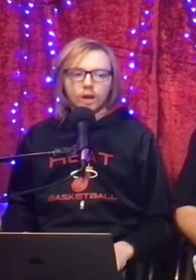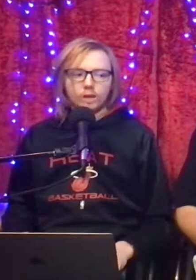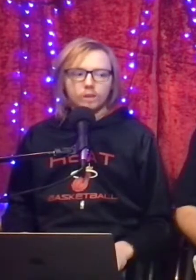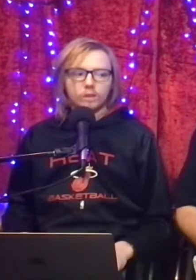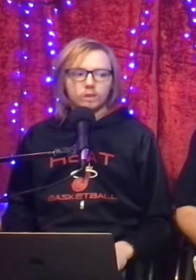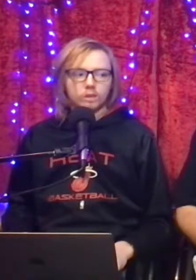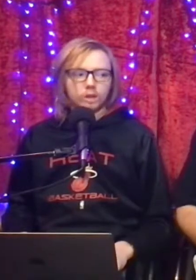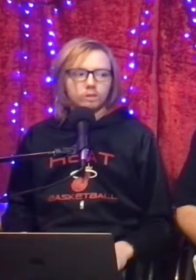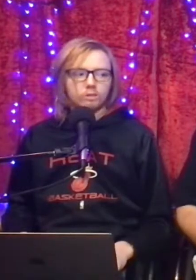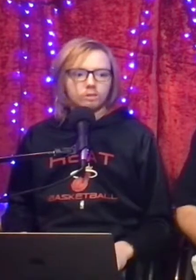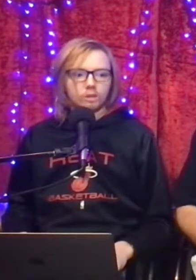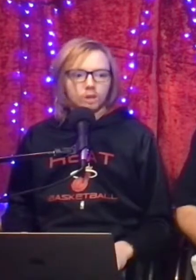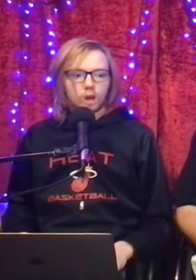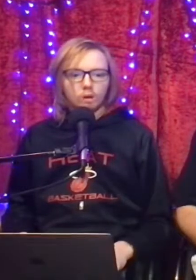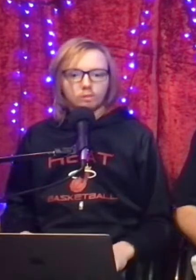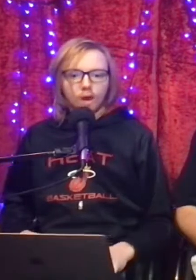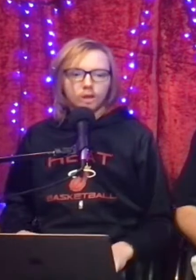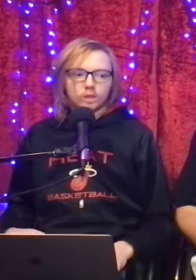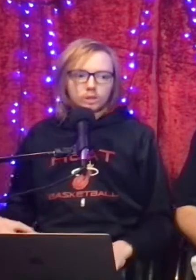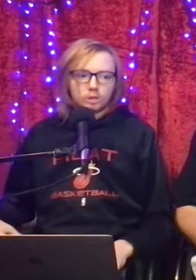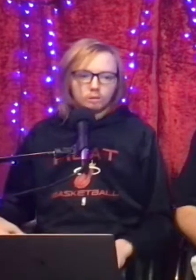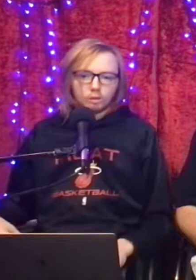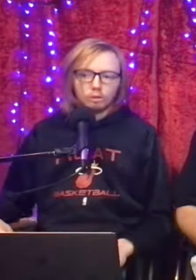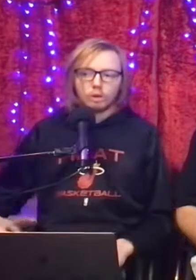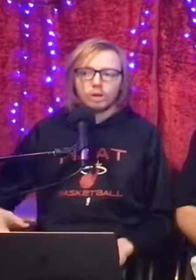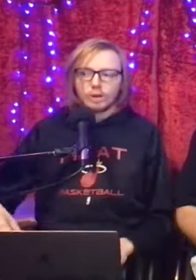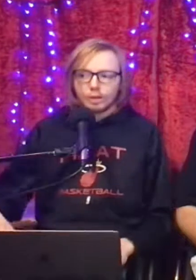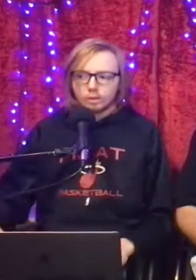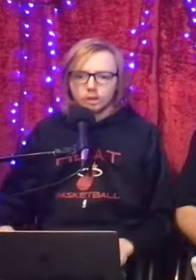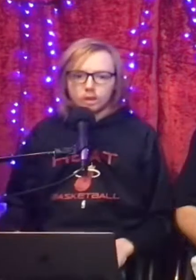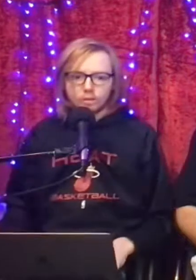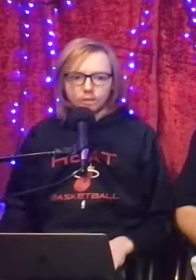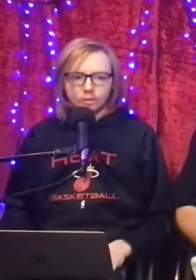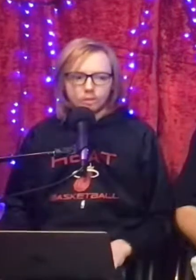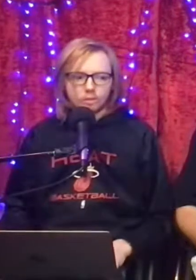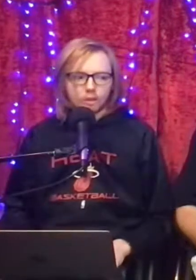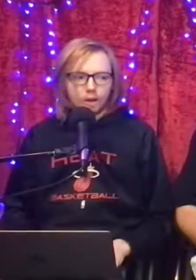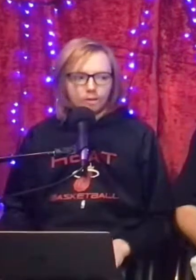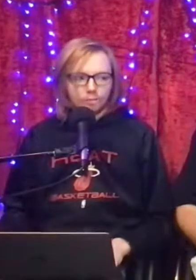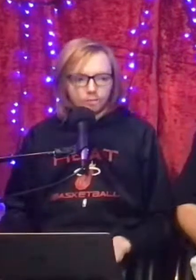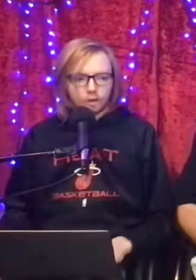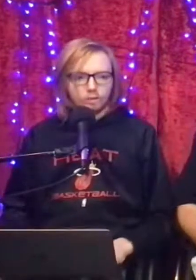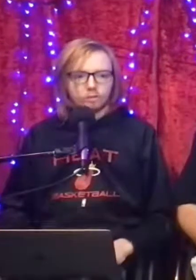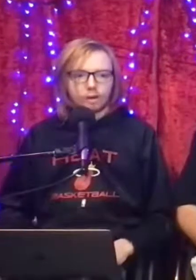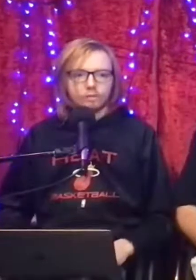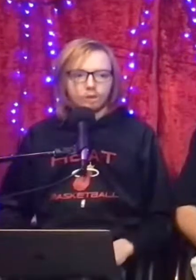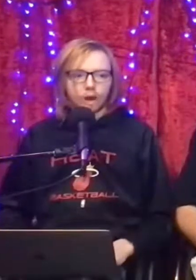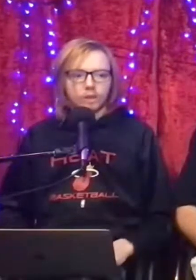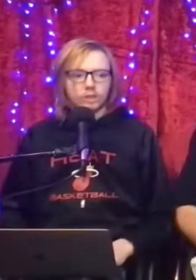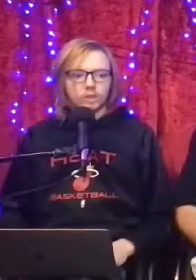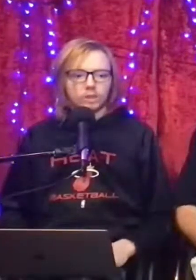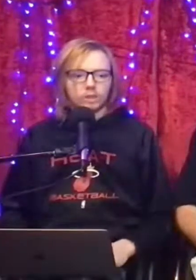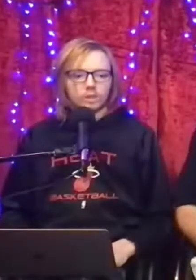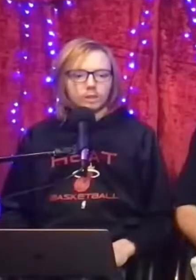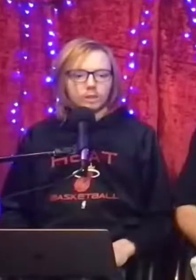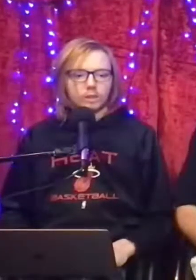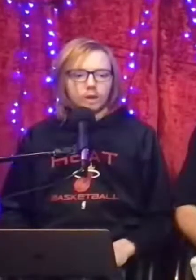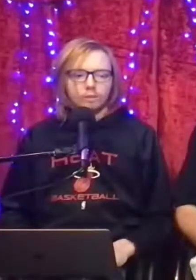rights and kind of awareness in sport. So there's a number of kind of Rainbow